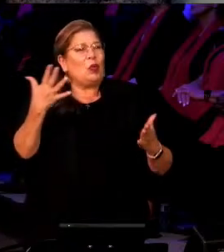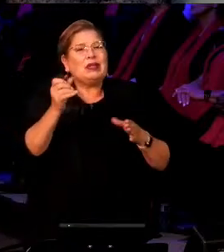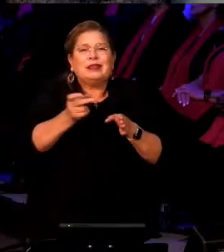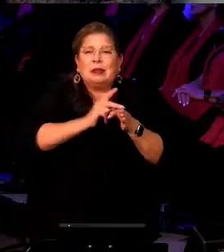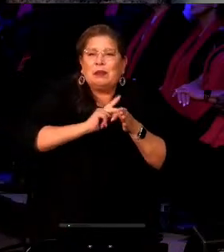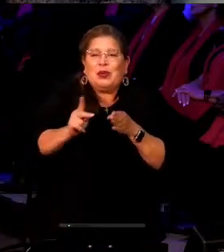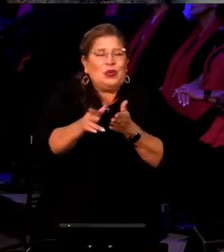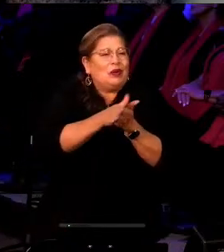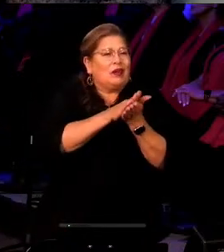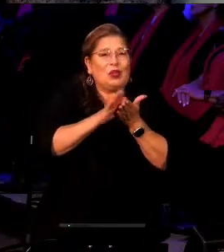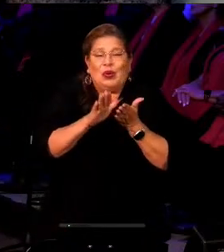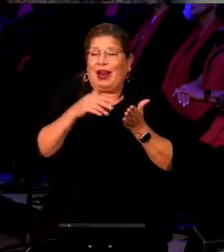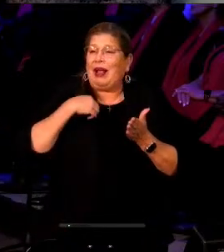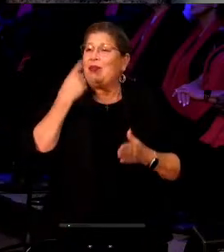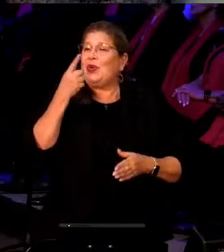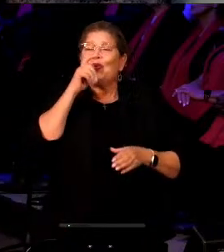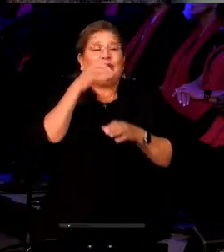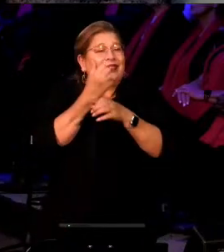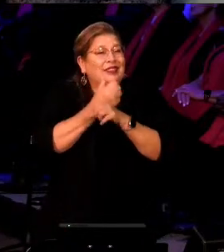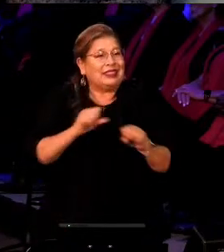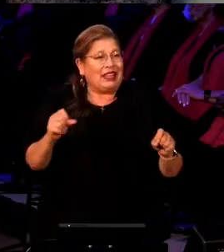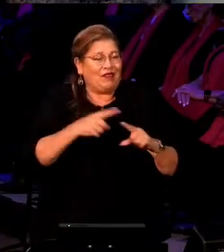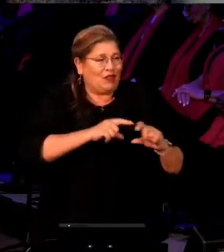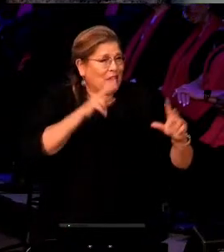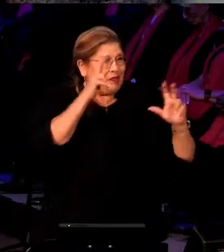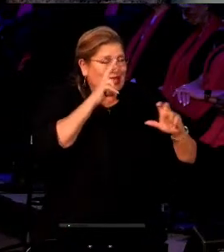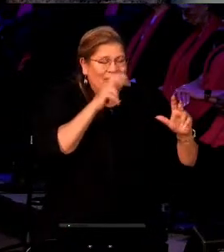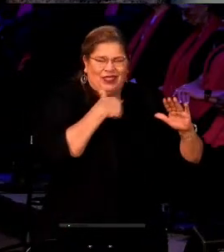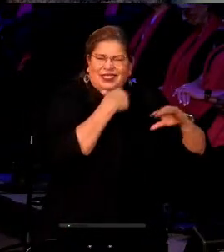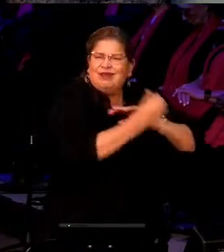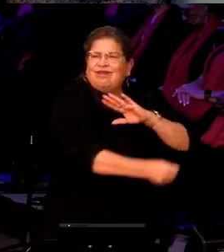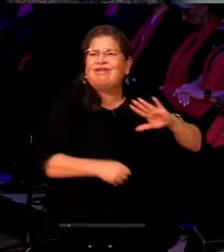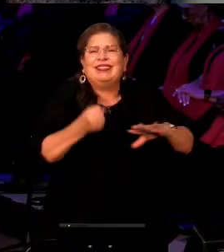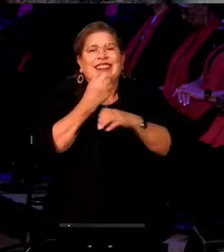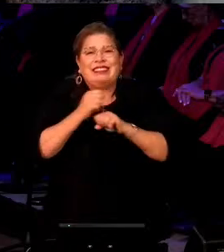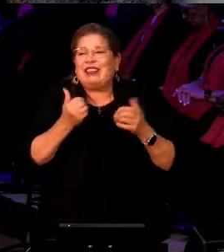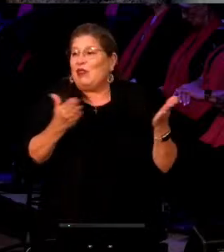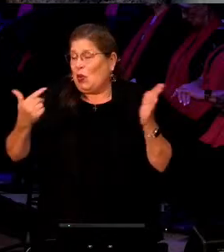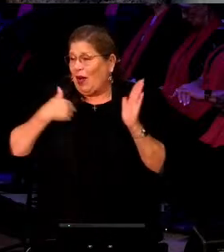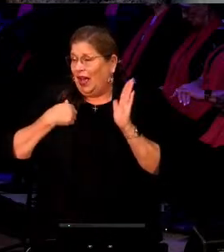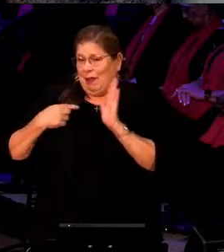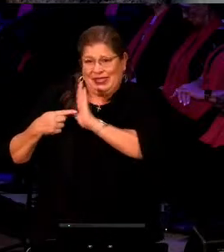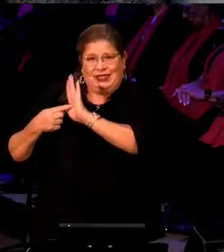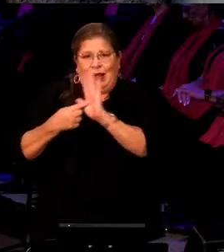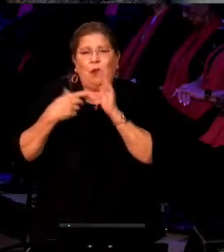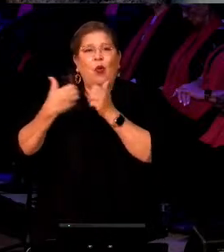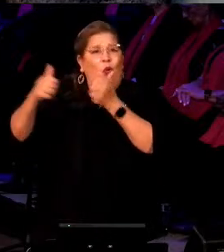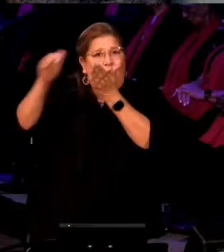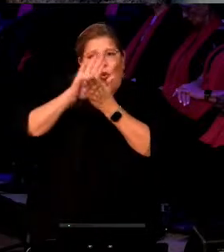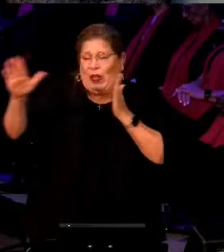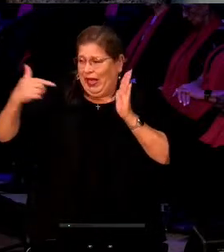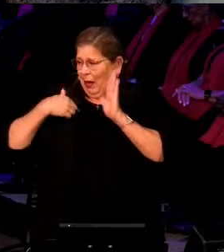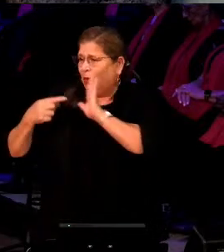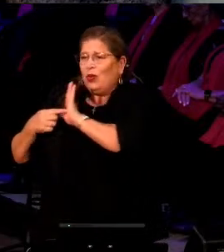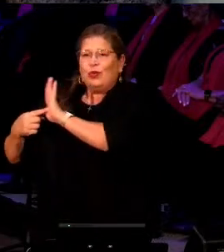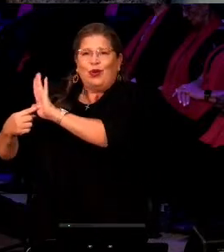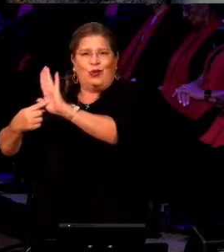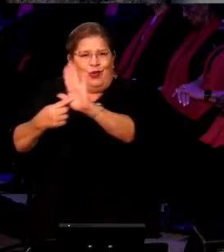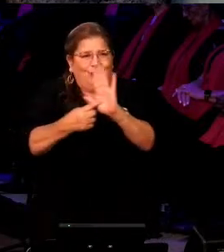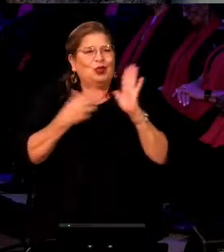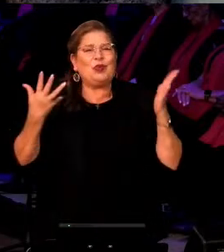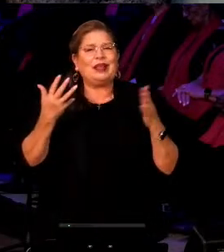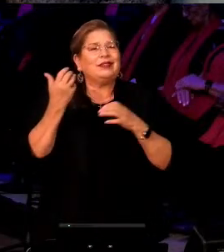I am the deliverance from what is evil. I am the example of what is holy. I am the revelation to show you